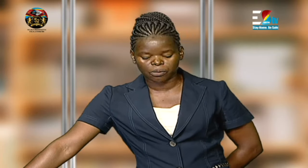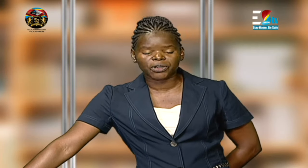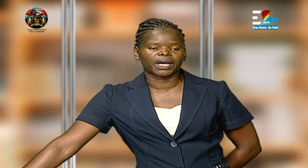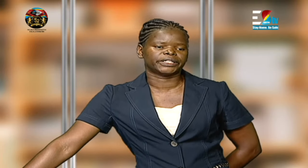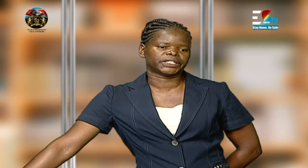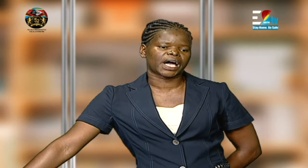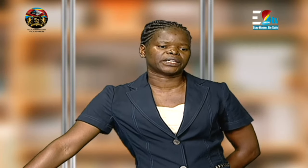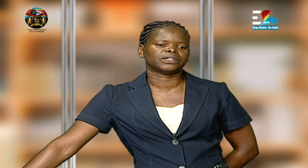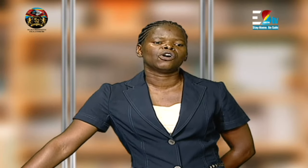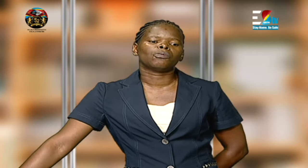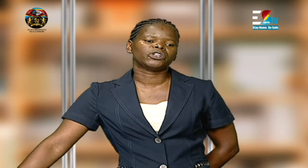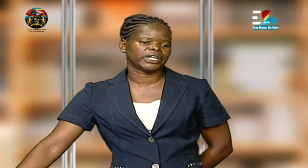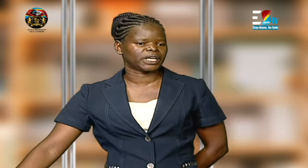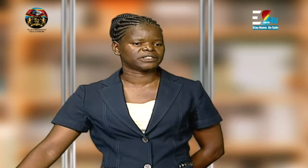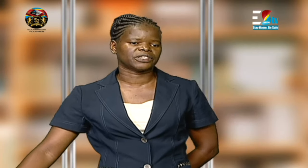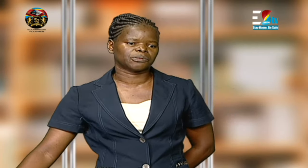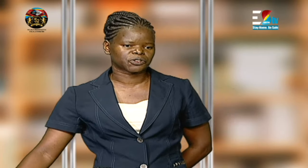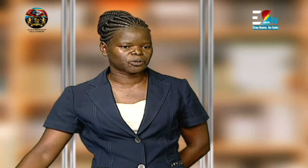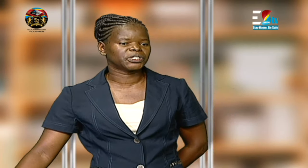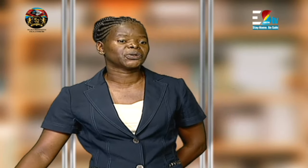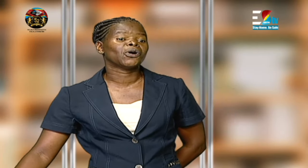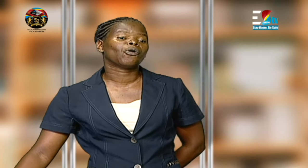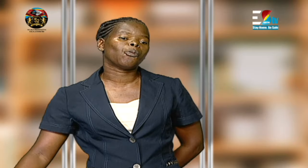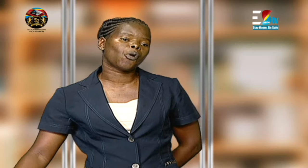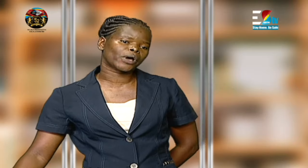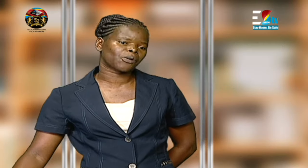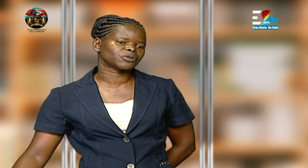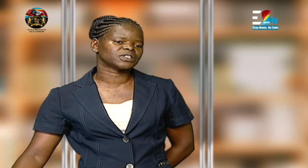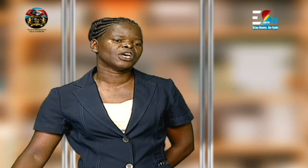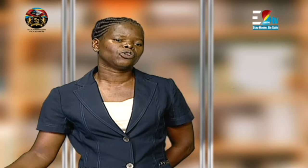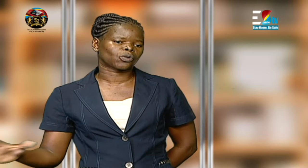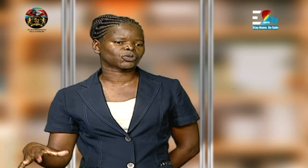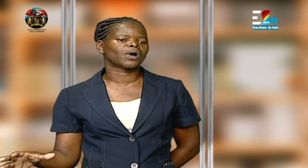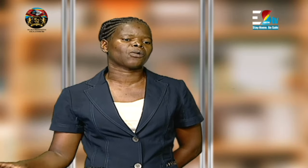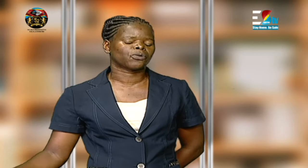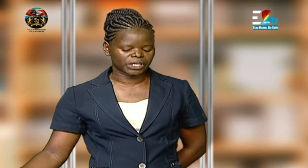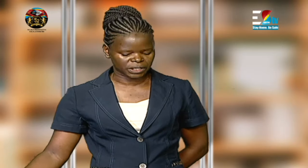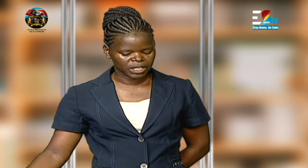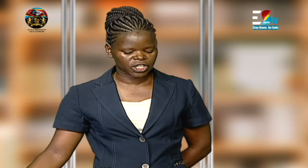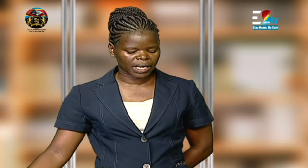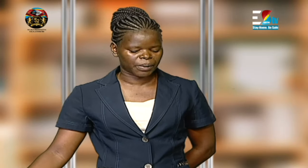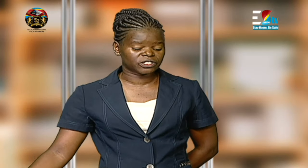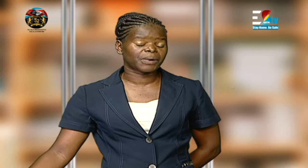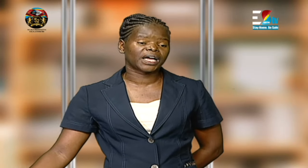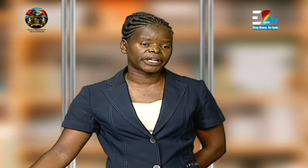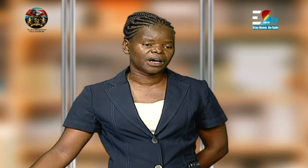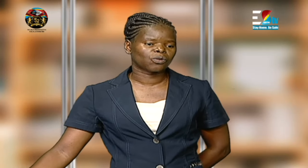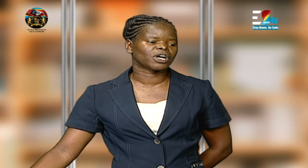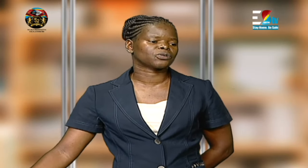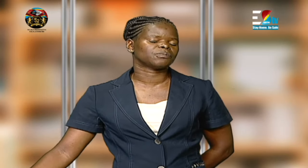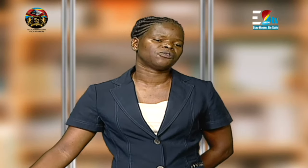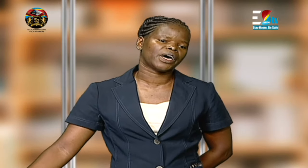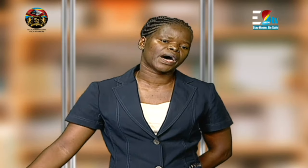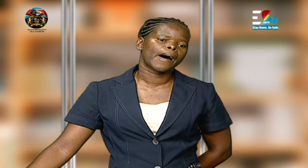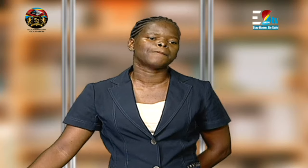unenkinga yikubona kahle takhi ubodladlalisa nje bosobito ubuke ukuthi lokuguquka kokuyini njengalapha nje badla